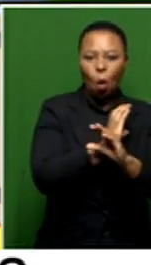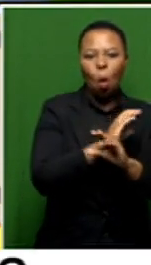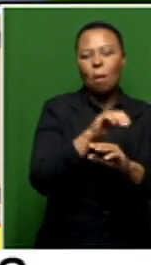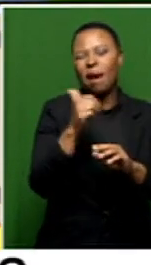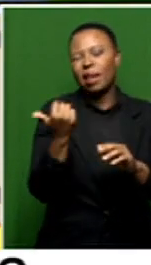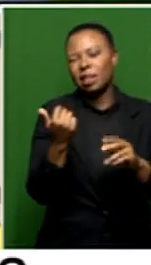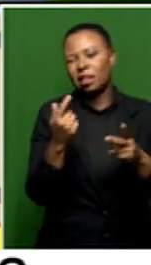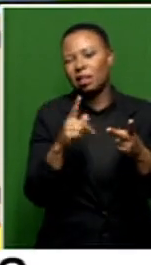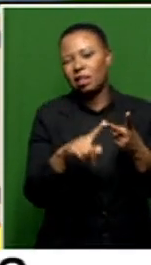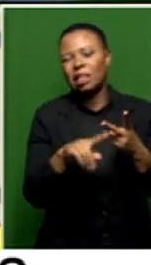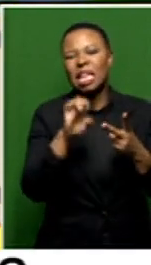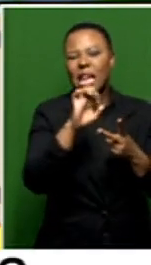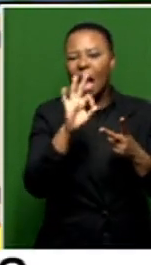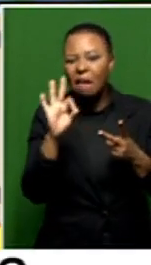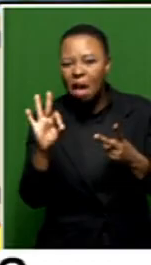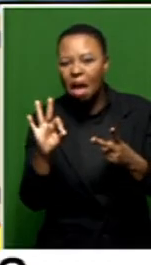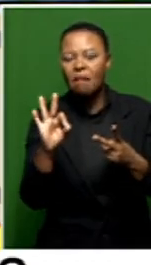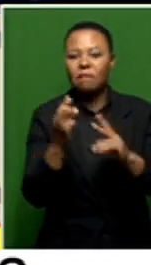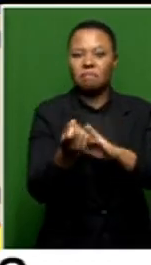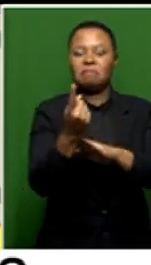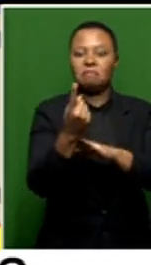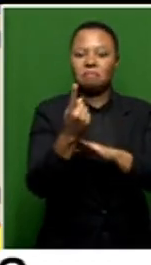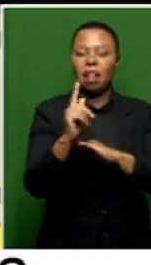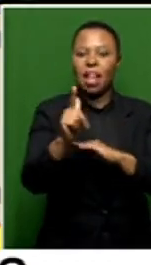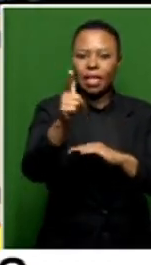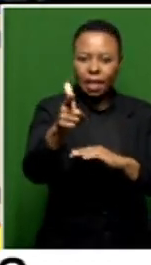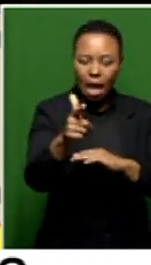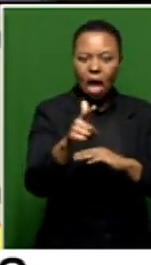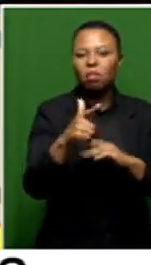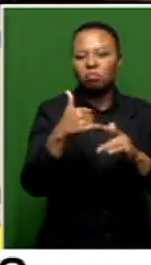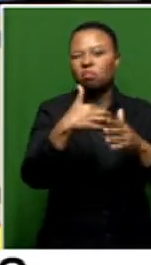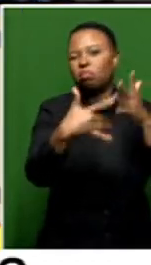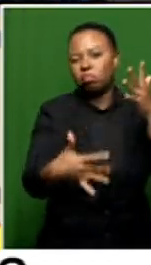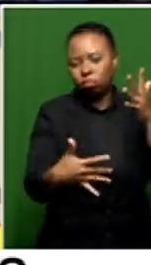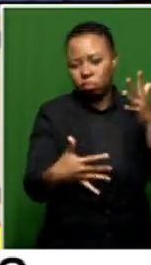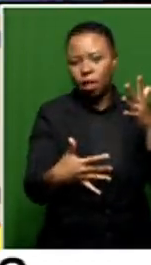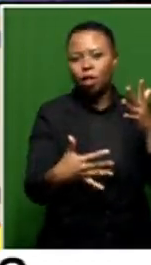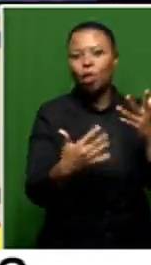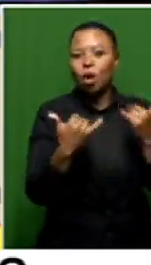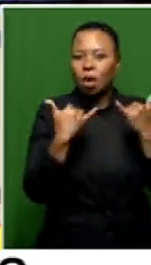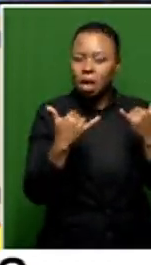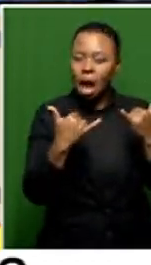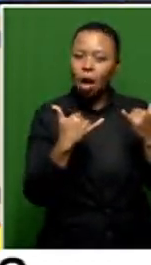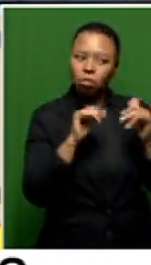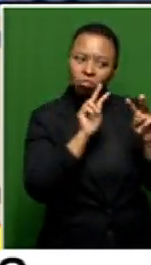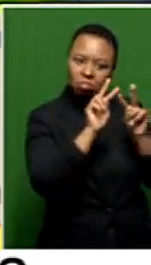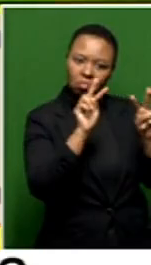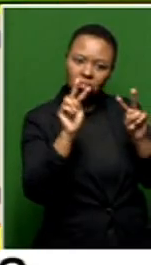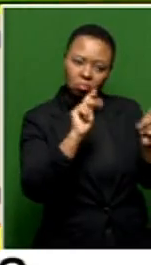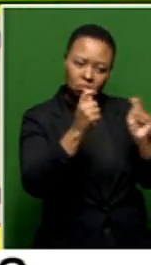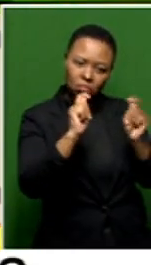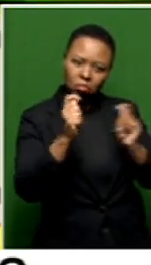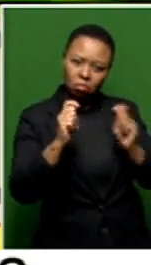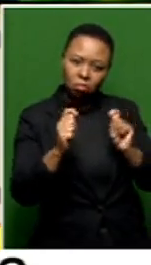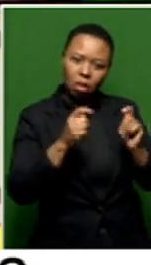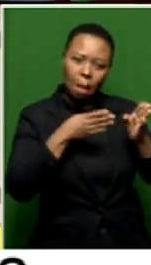yes. EFF came in later on, and so on and so forth. And we've been tweaking the model in order